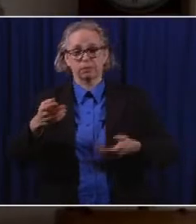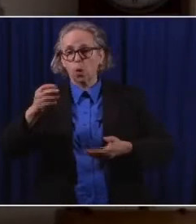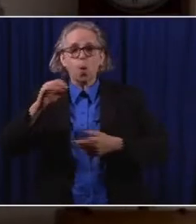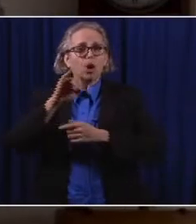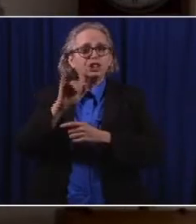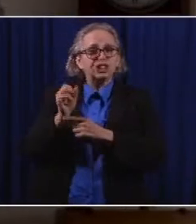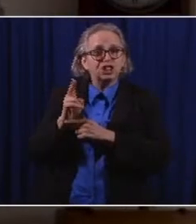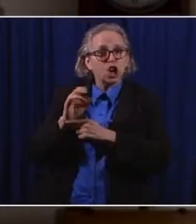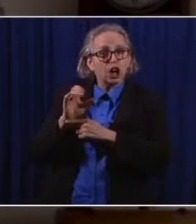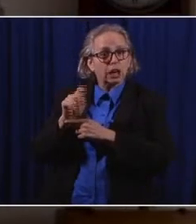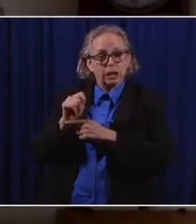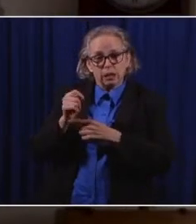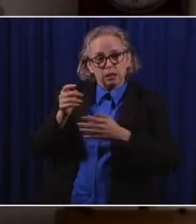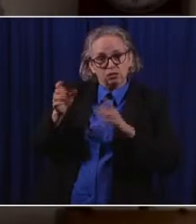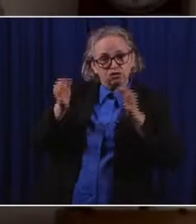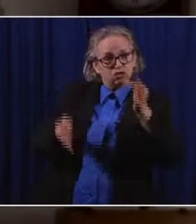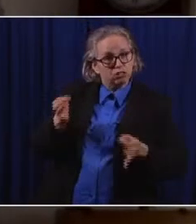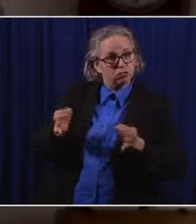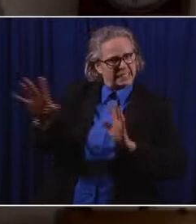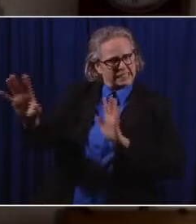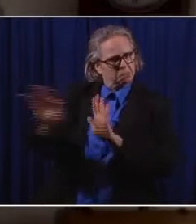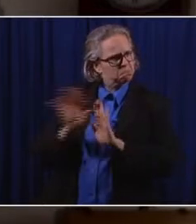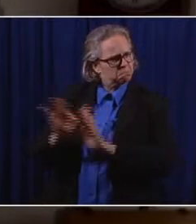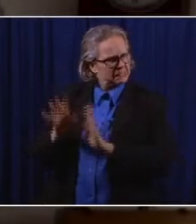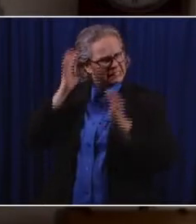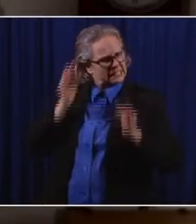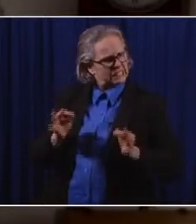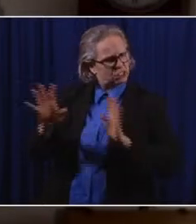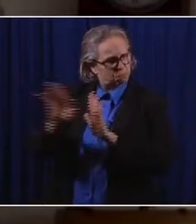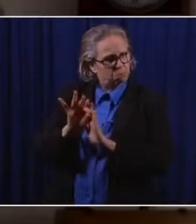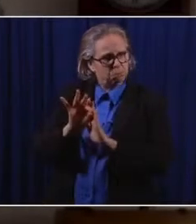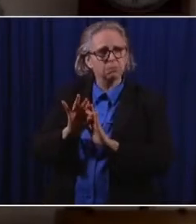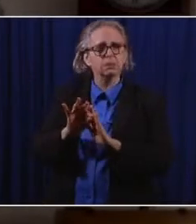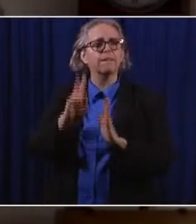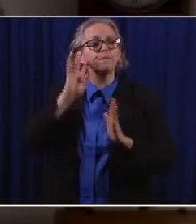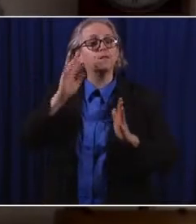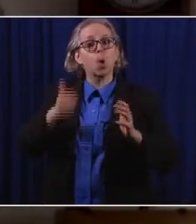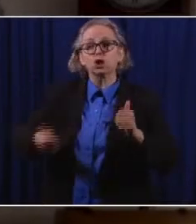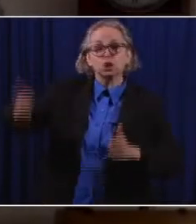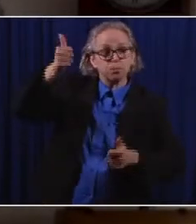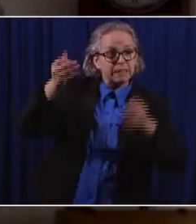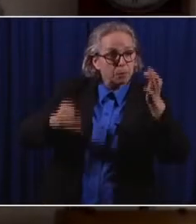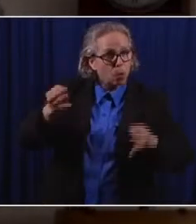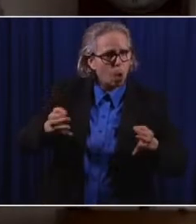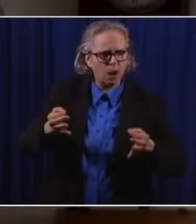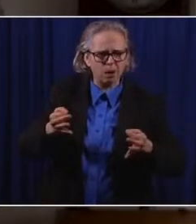Supreme Court have as well been excellent. His most recent